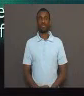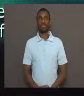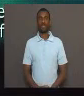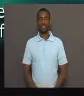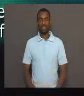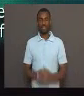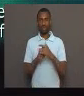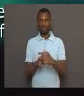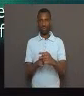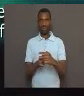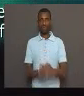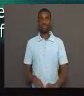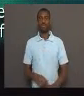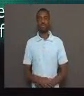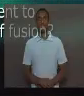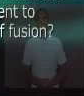Begin.